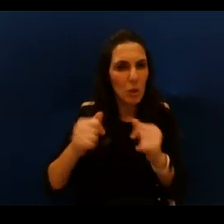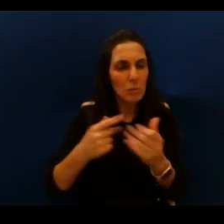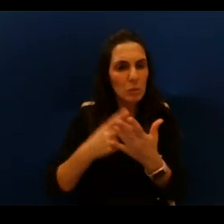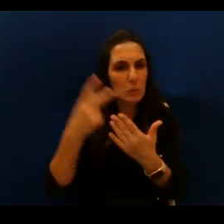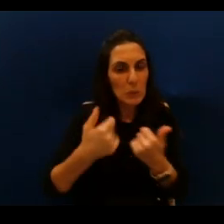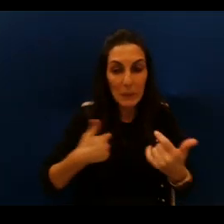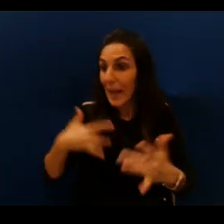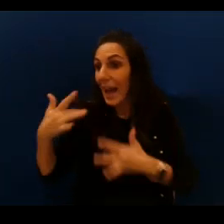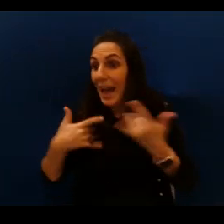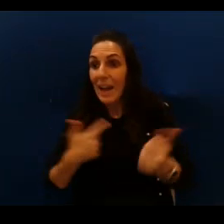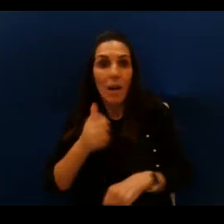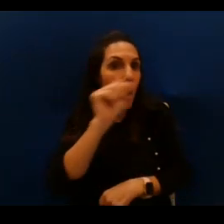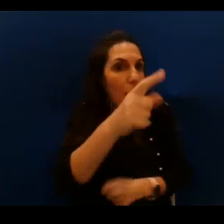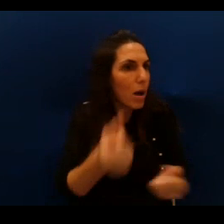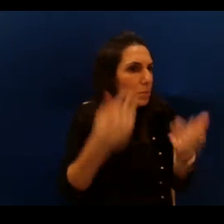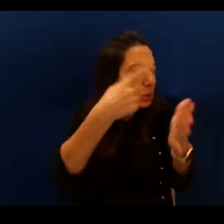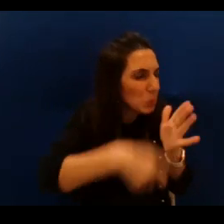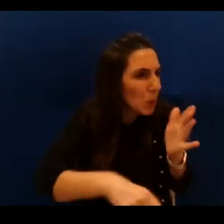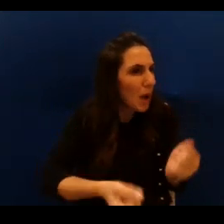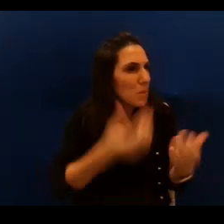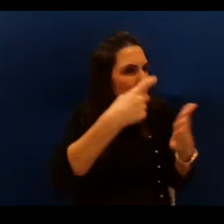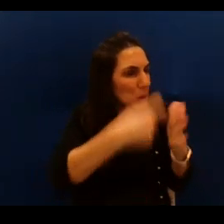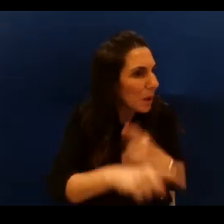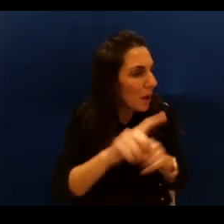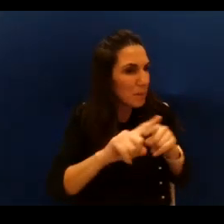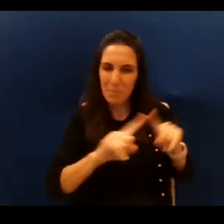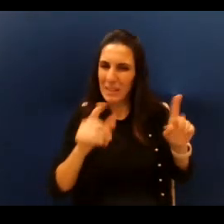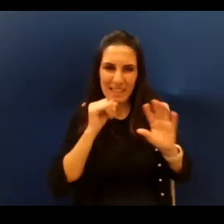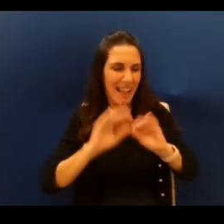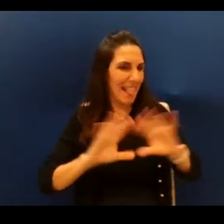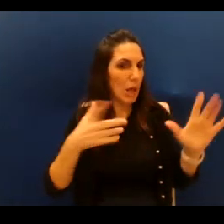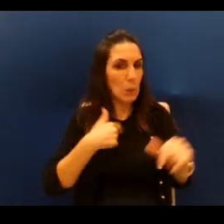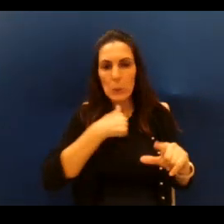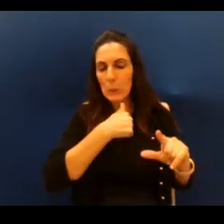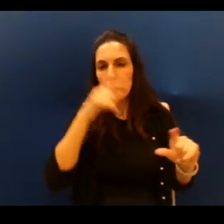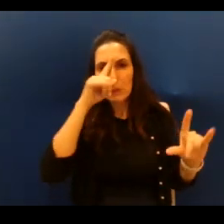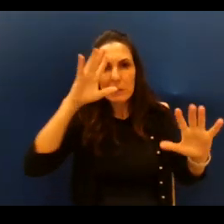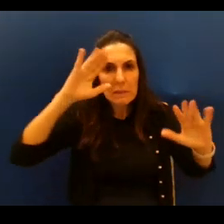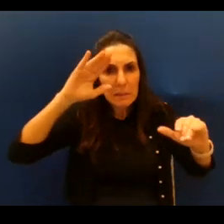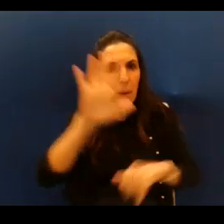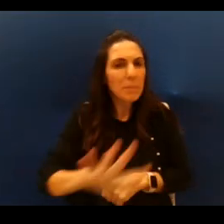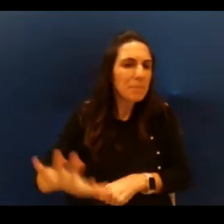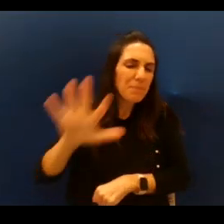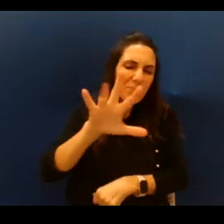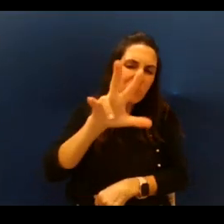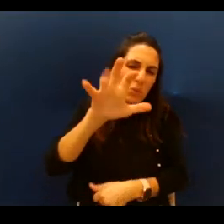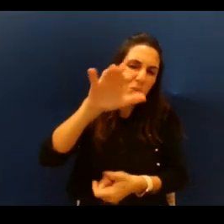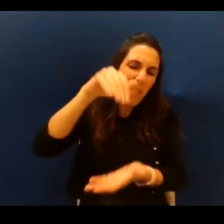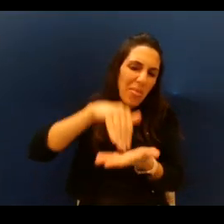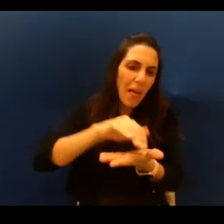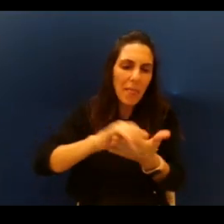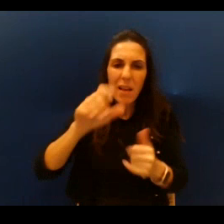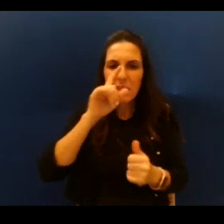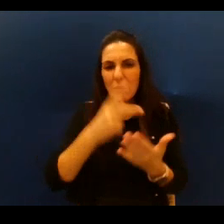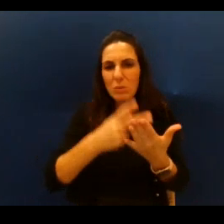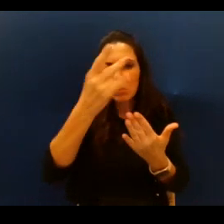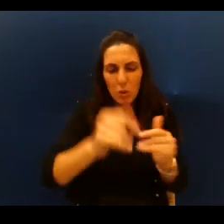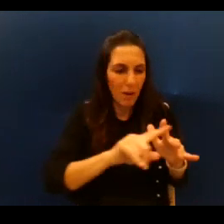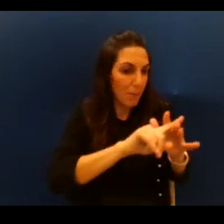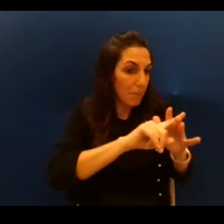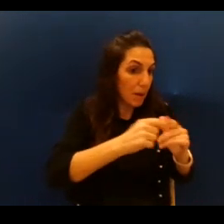asking for build out costs and it wasn't very clear. And we were expecting maybe this to be a $300,000 project from beginning